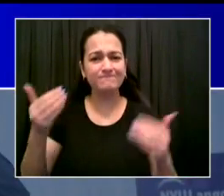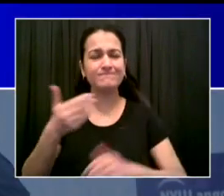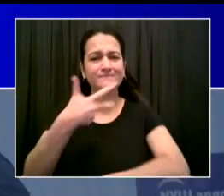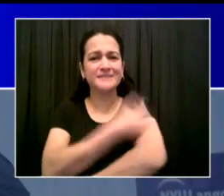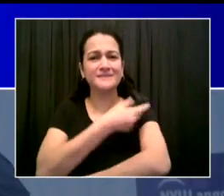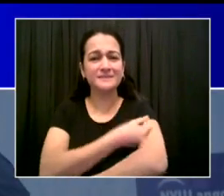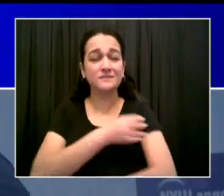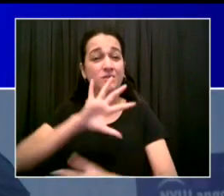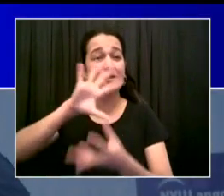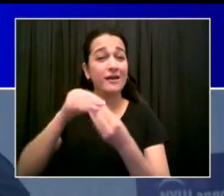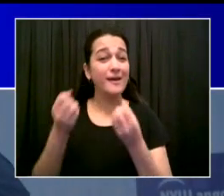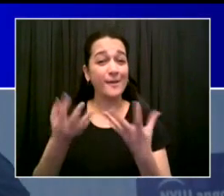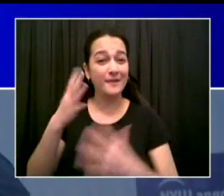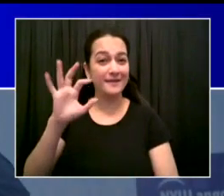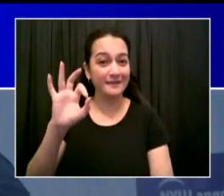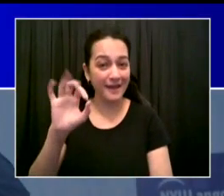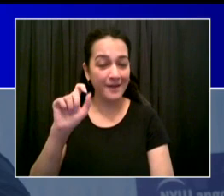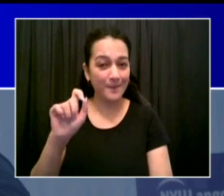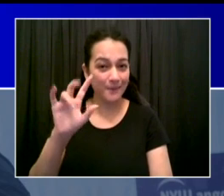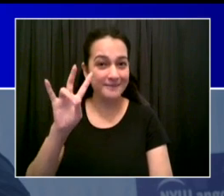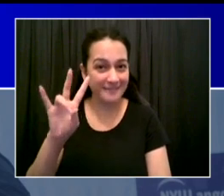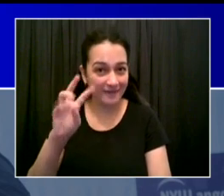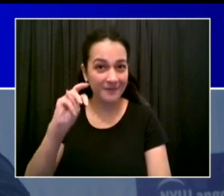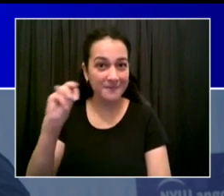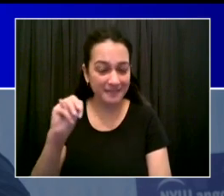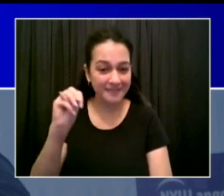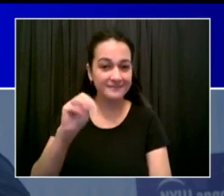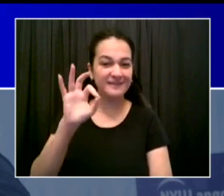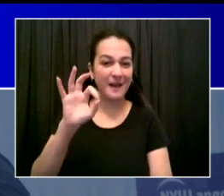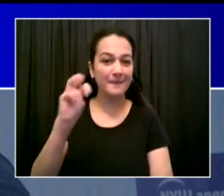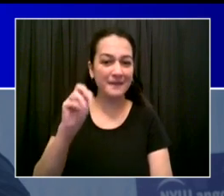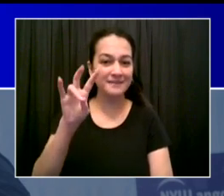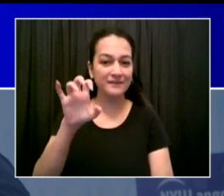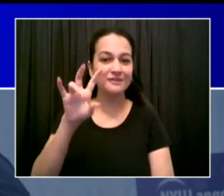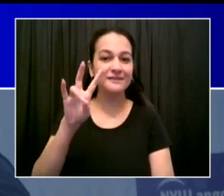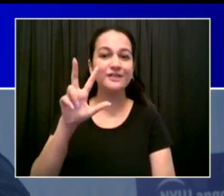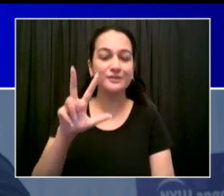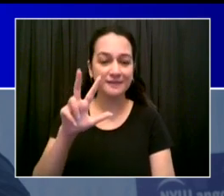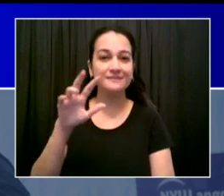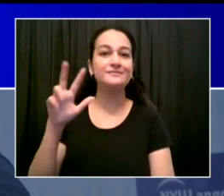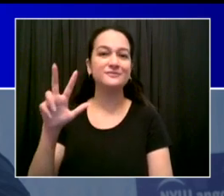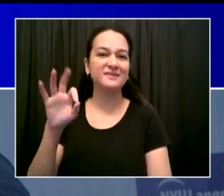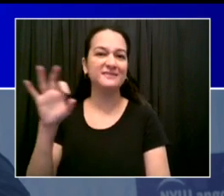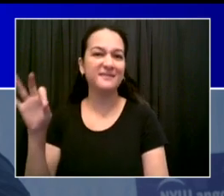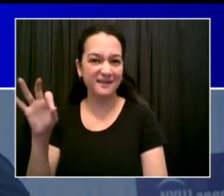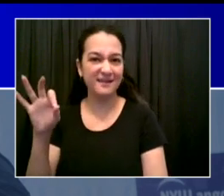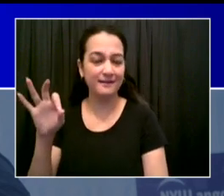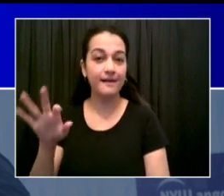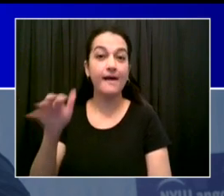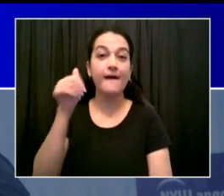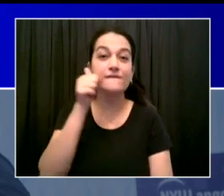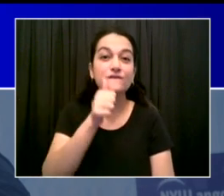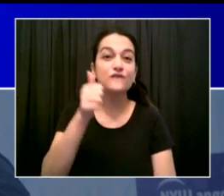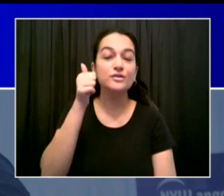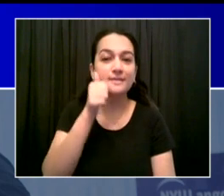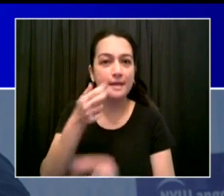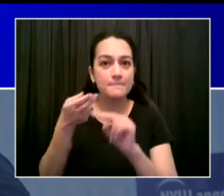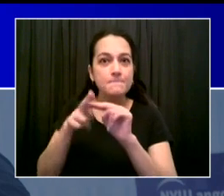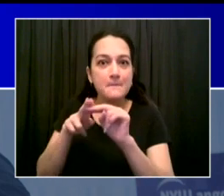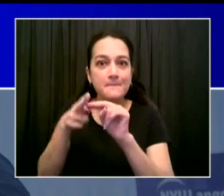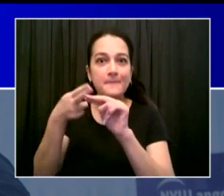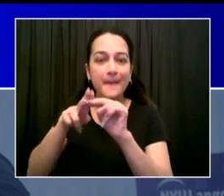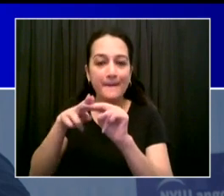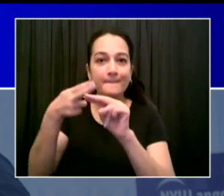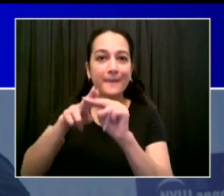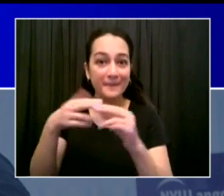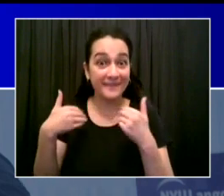9,773,399 doses given in New York City. Grows every single day. 4.9 million New Yorkers have received at least one dose,